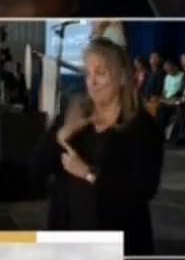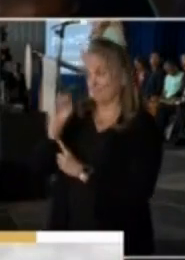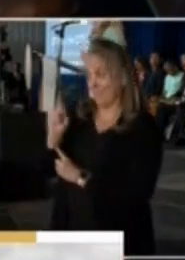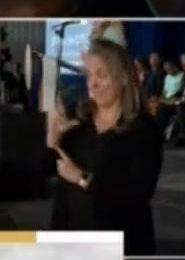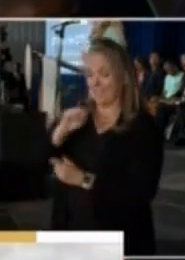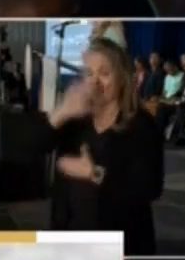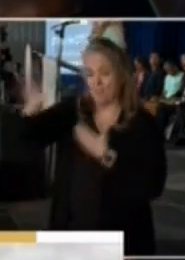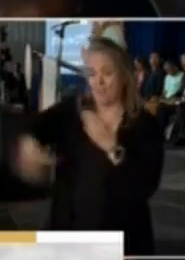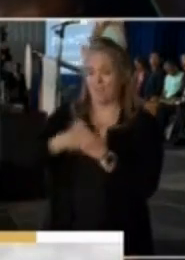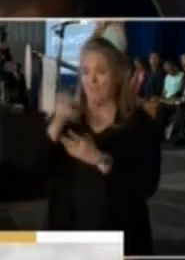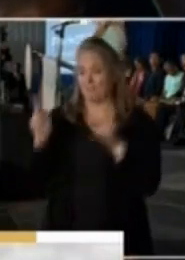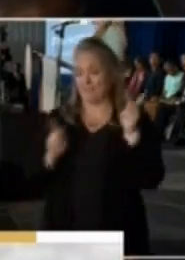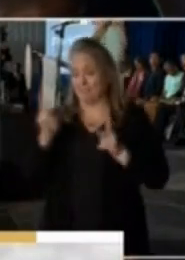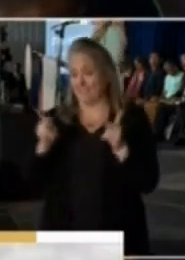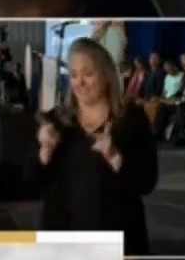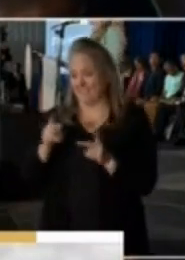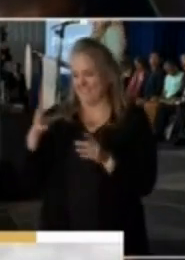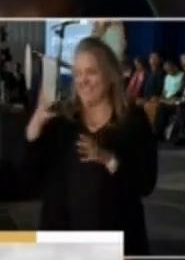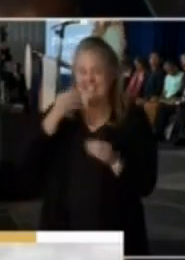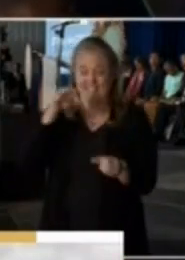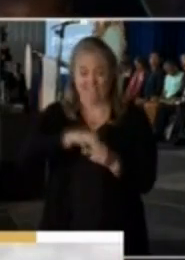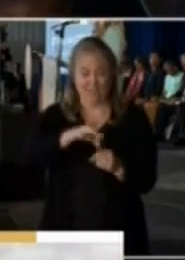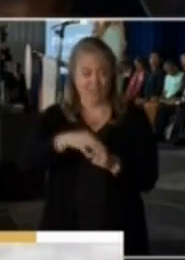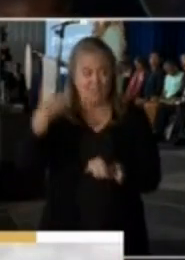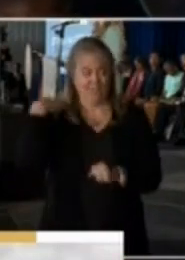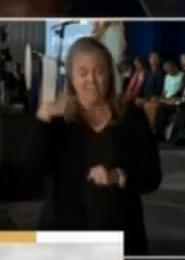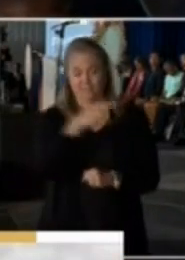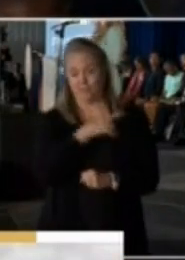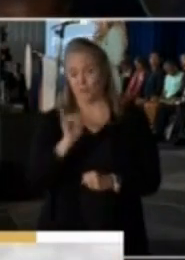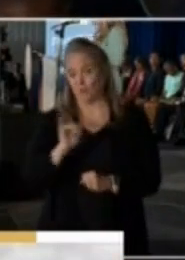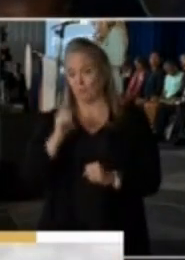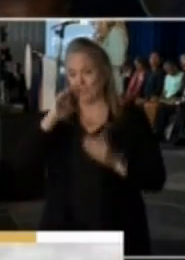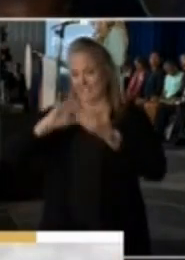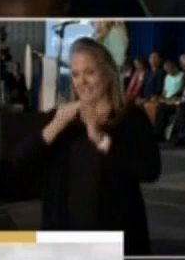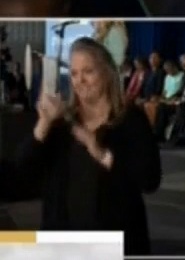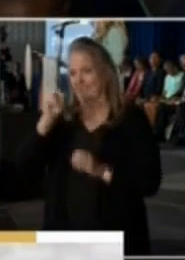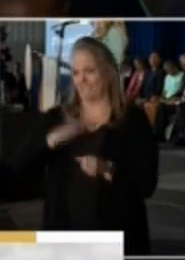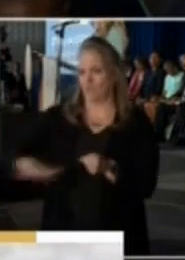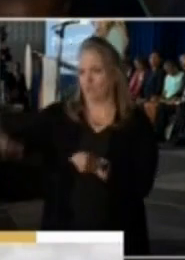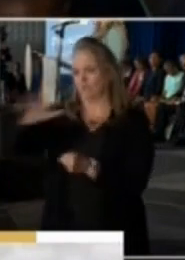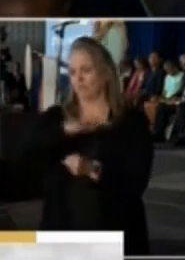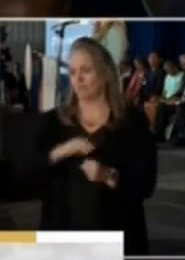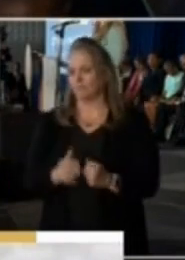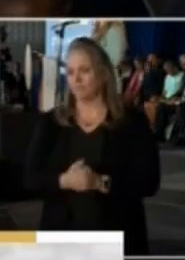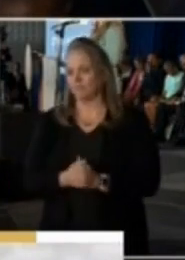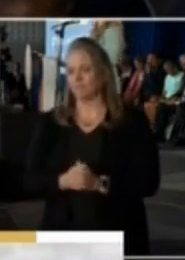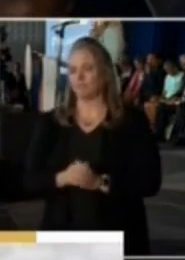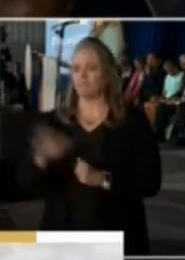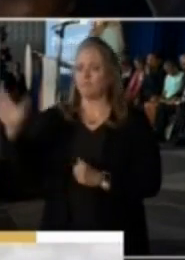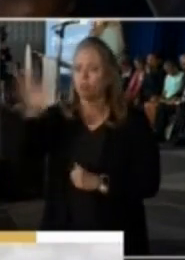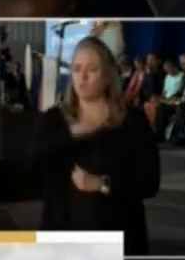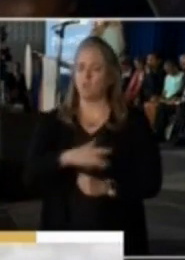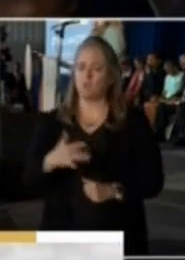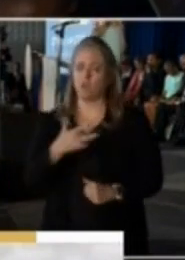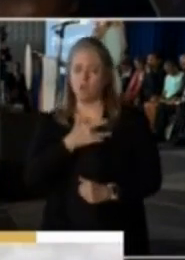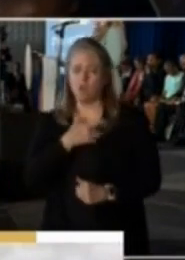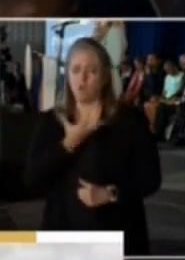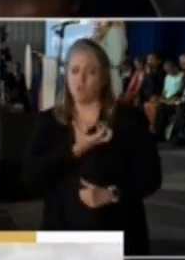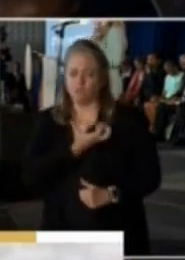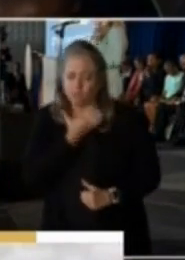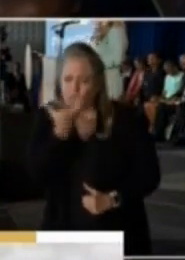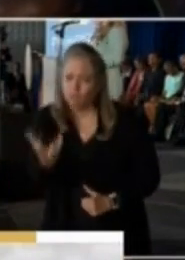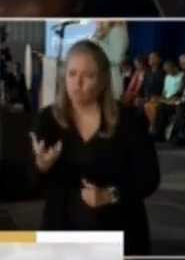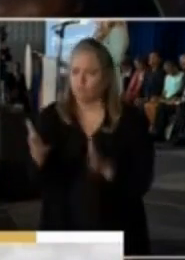We thank you for their heart of service, and we pray that you may continue to guide